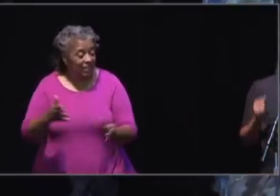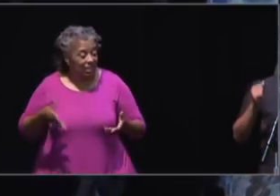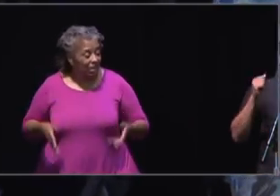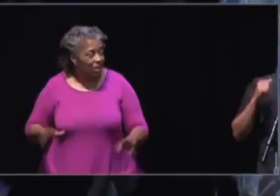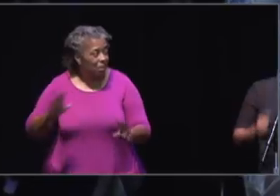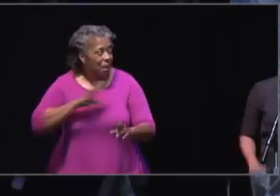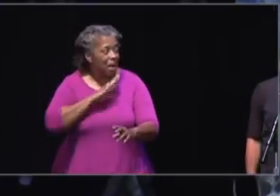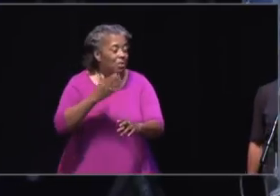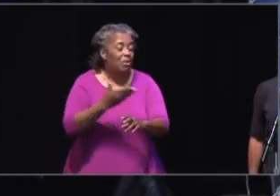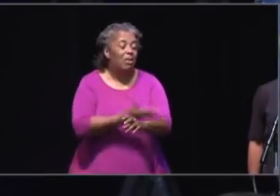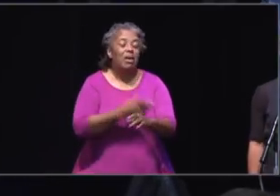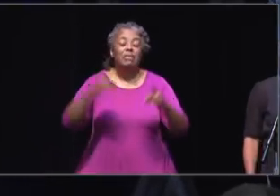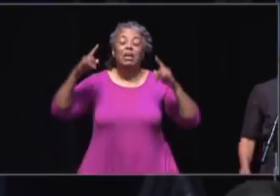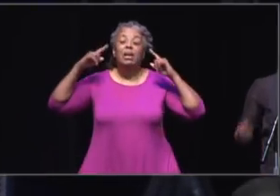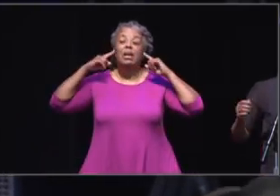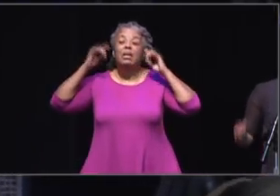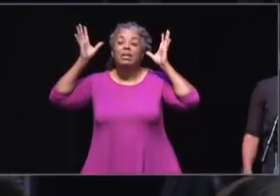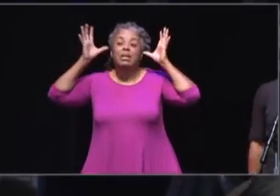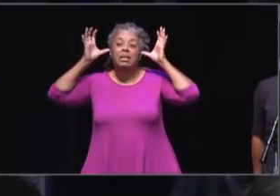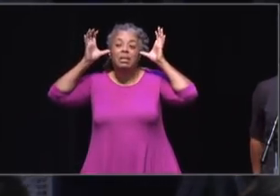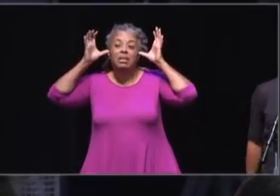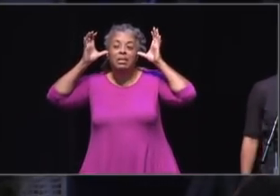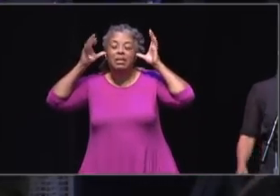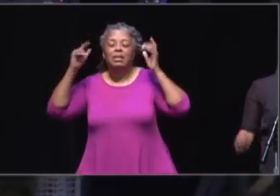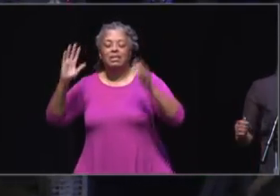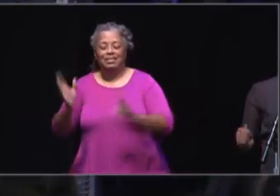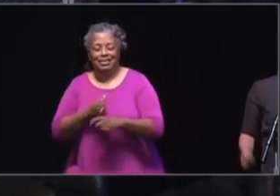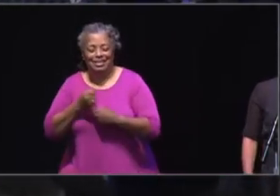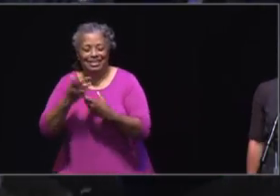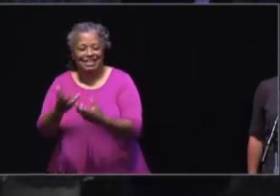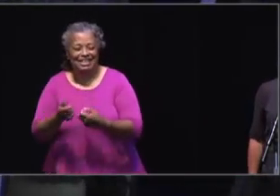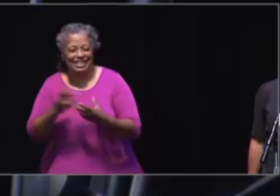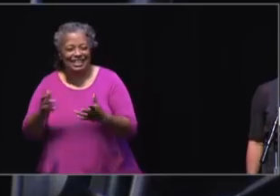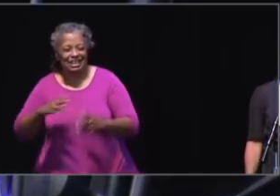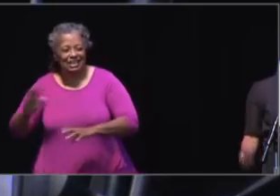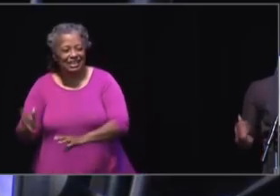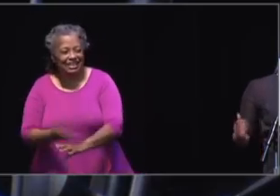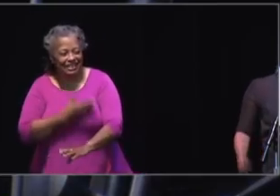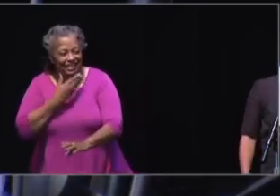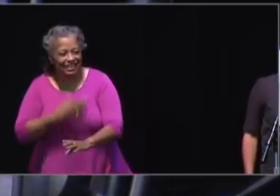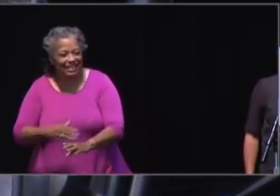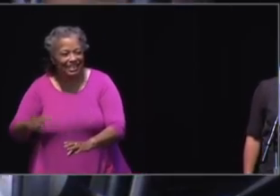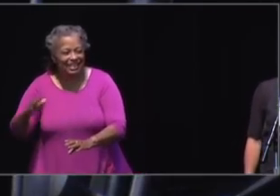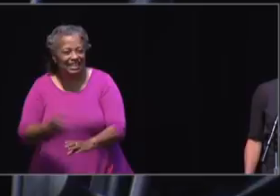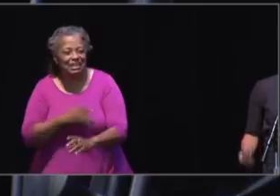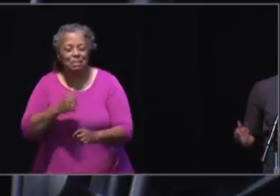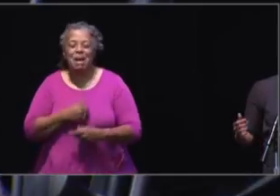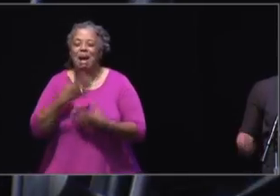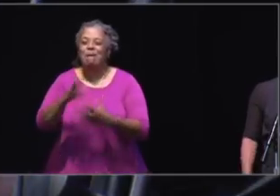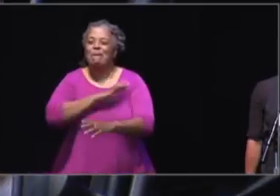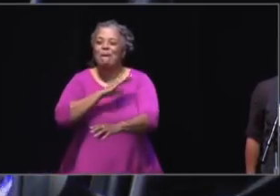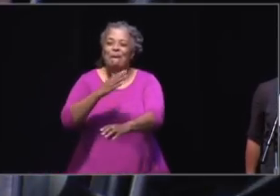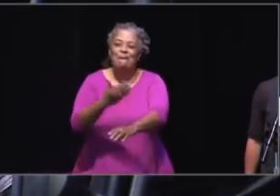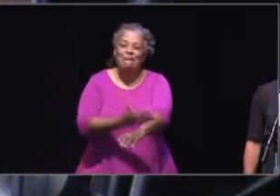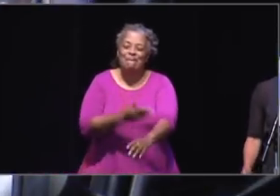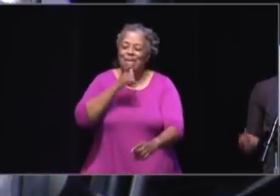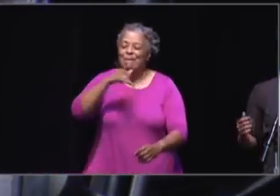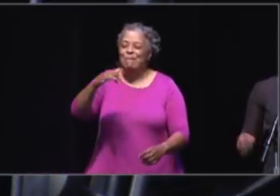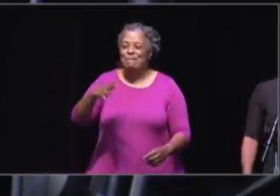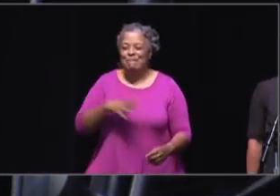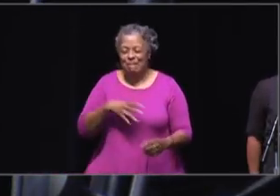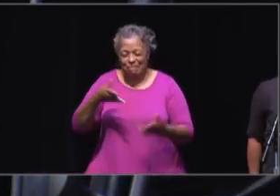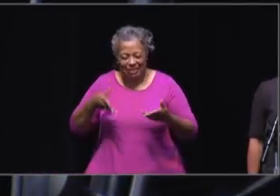Sing to the power of the. Sing to the power of the. Let us sing. Sing to the power. Now let